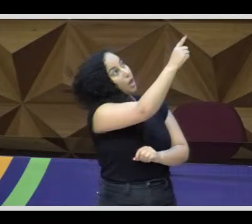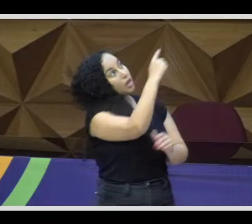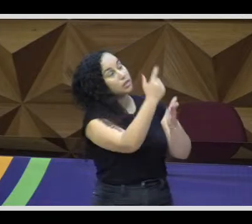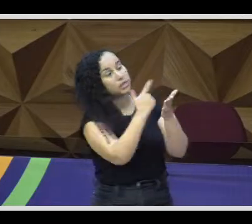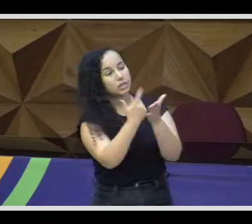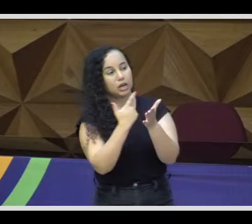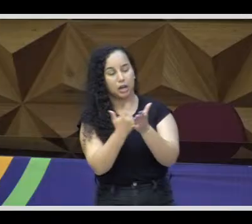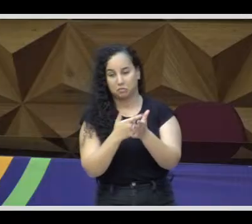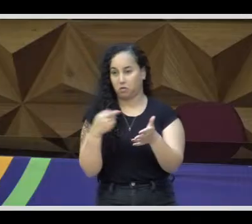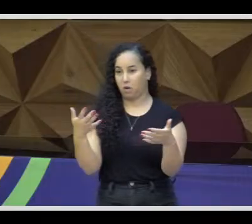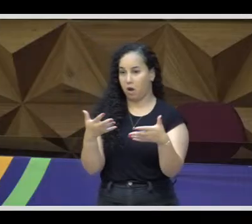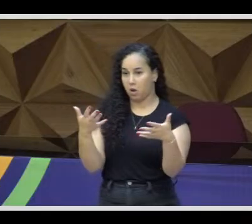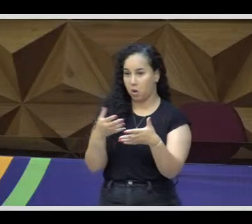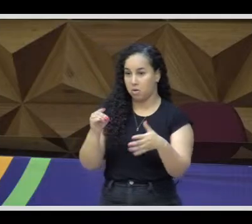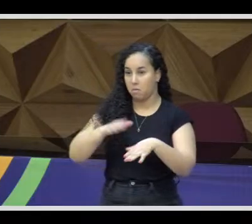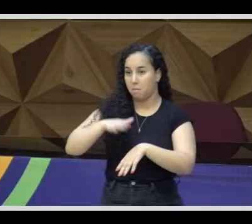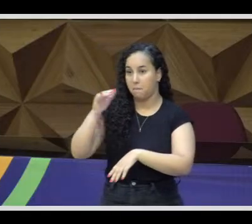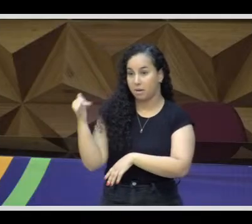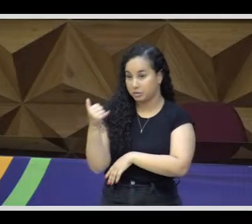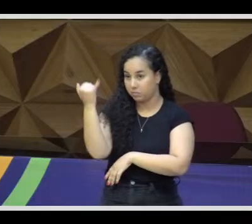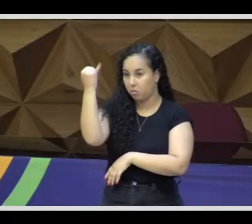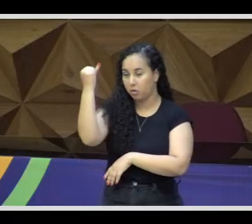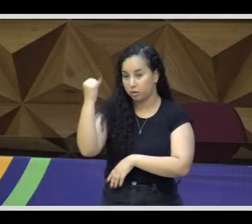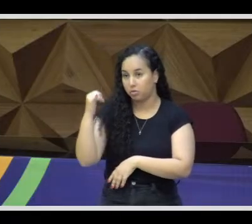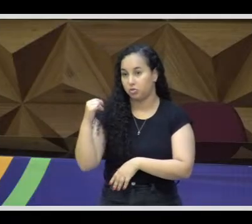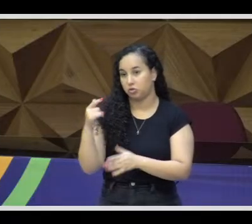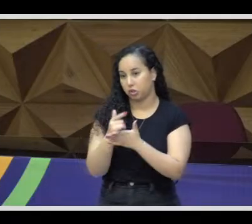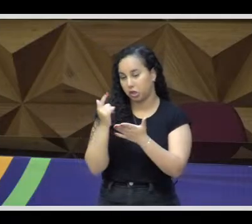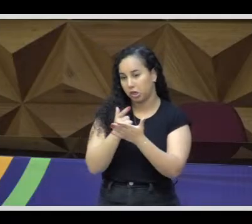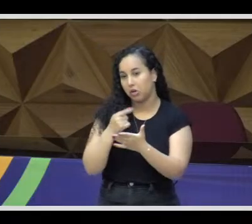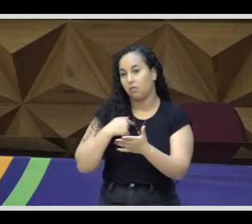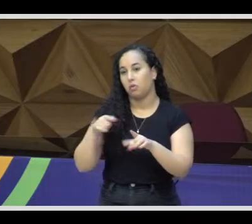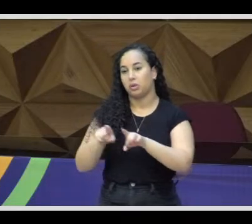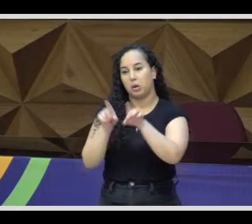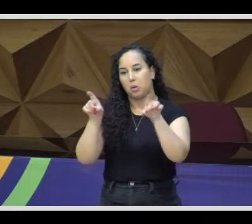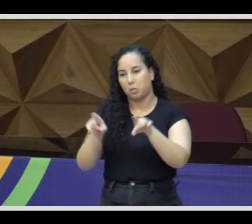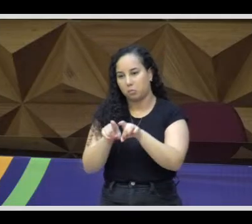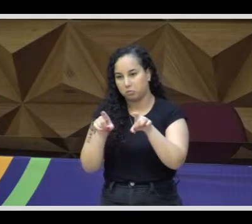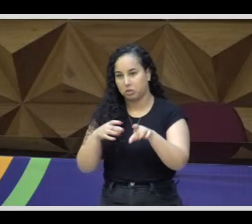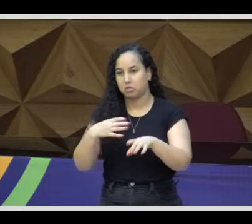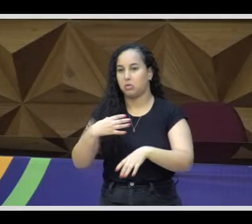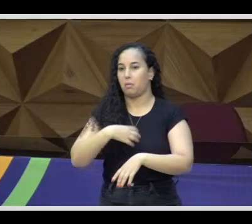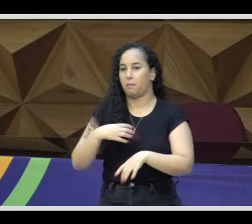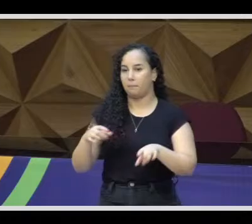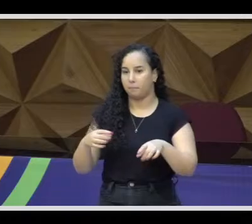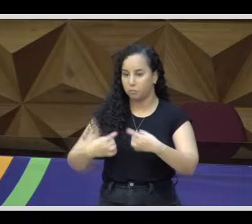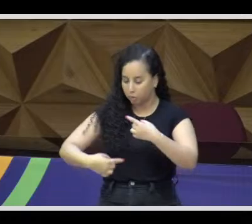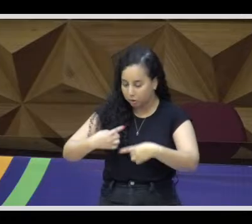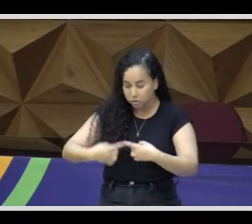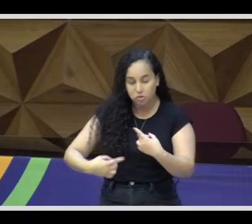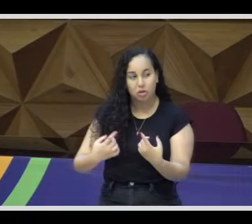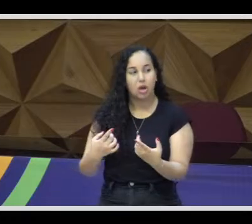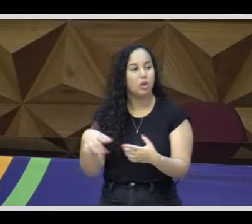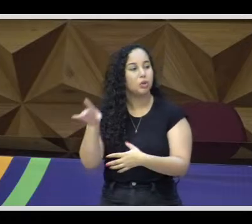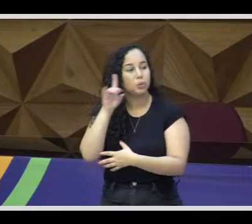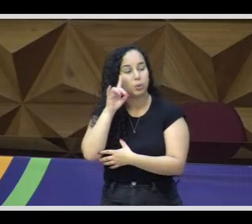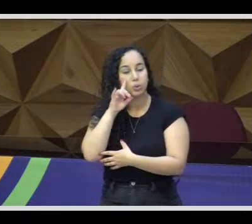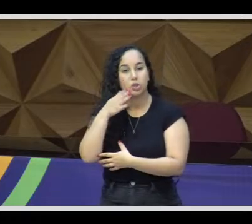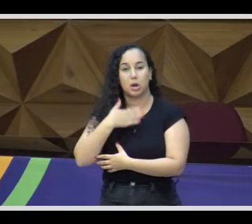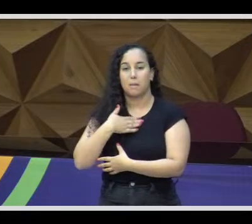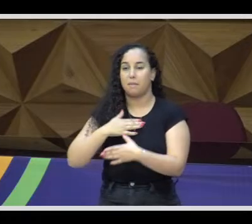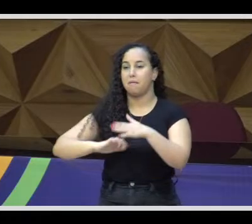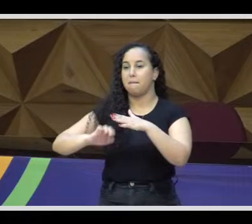are right now the most important books on computational political science. And every day in my